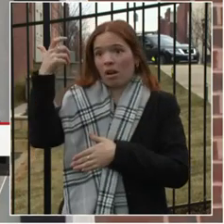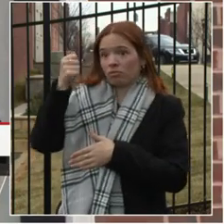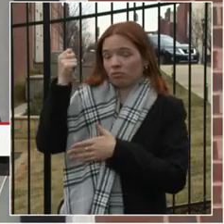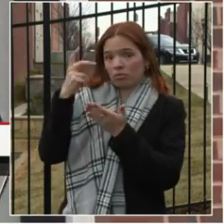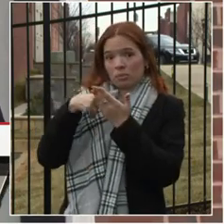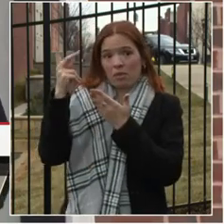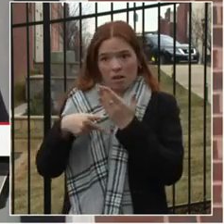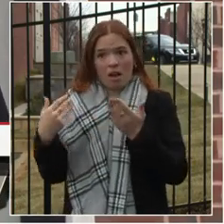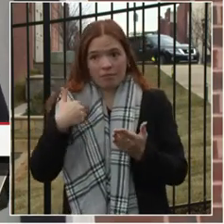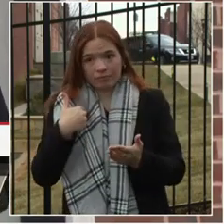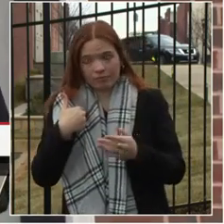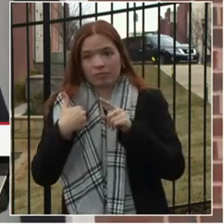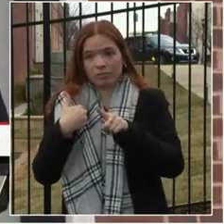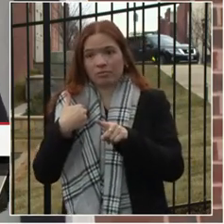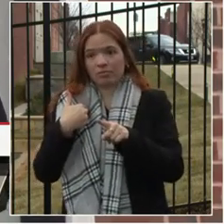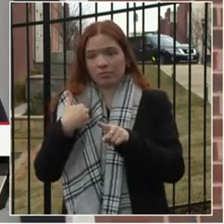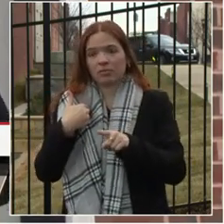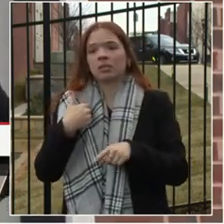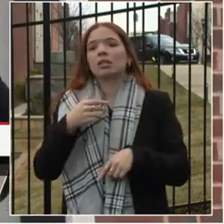through HPAP